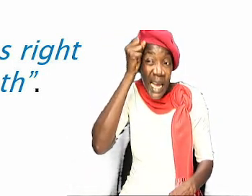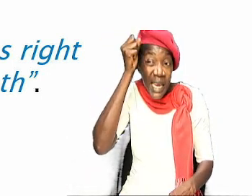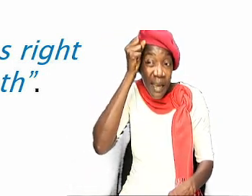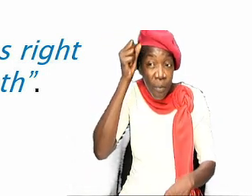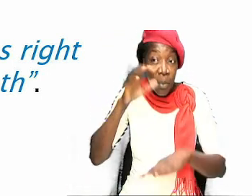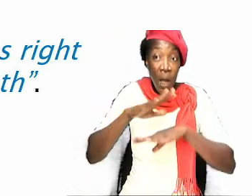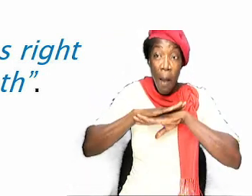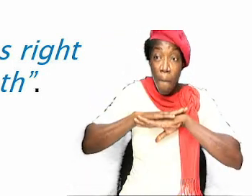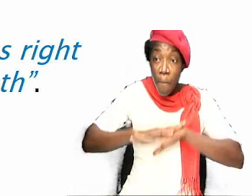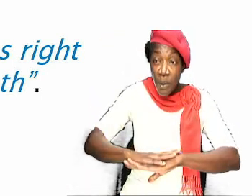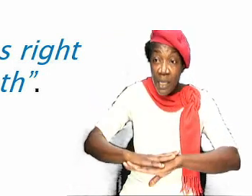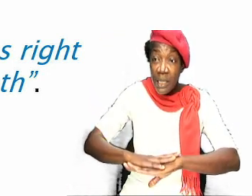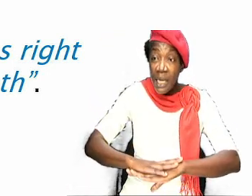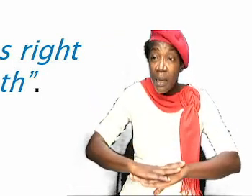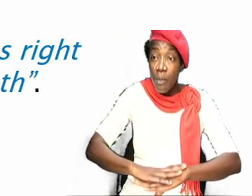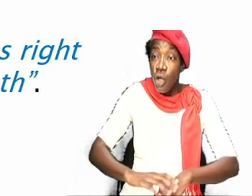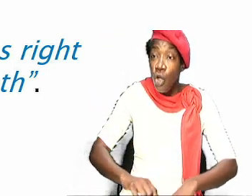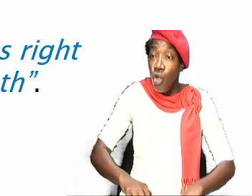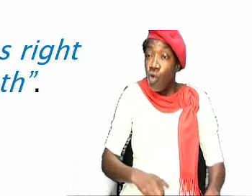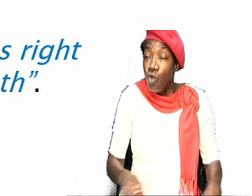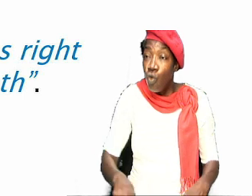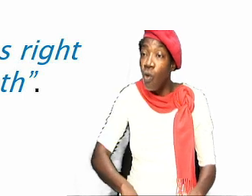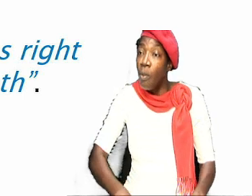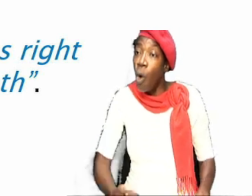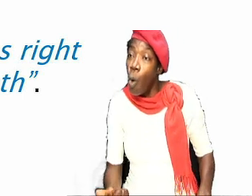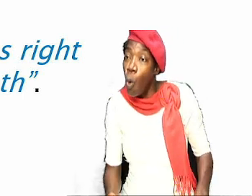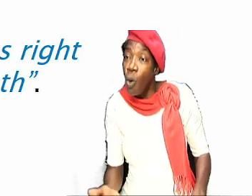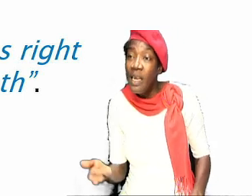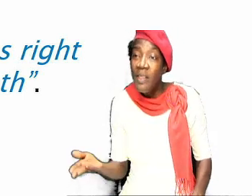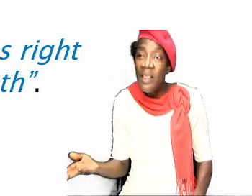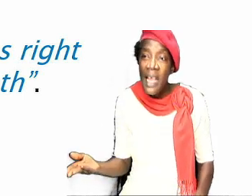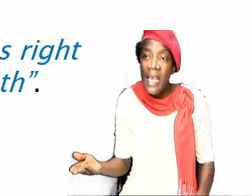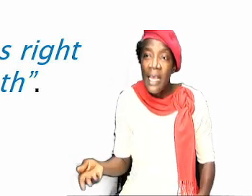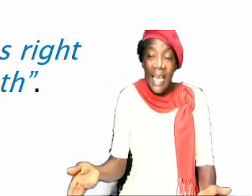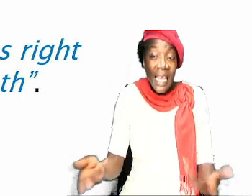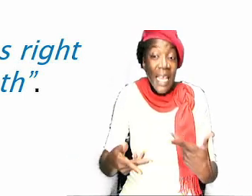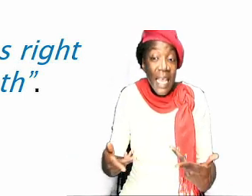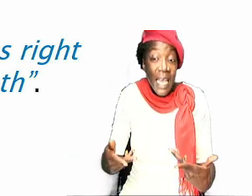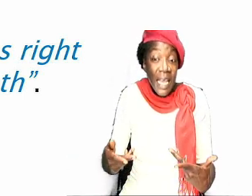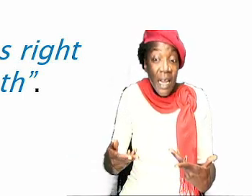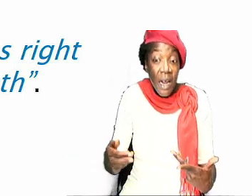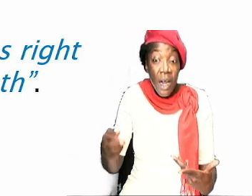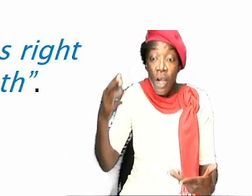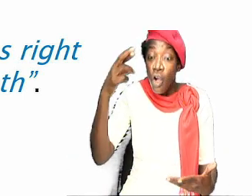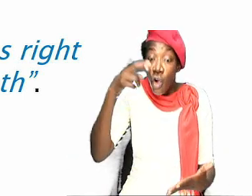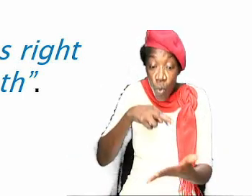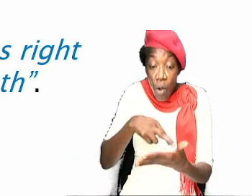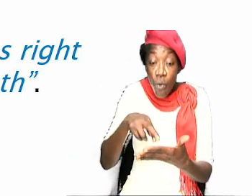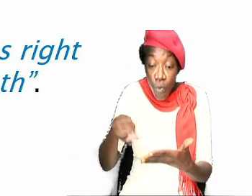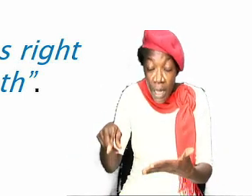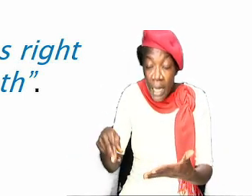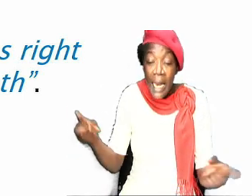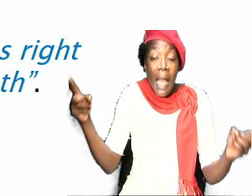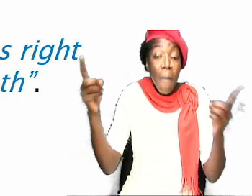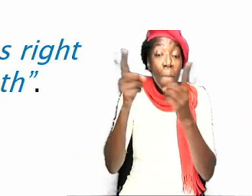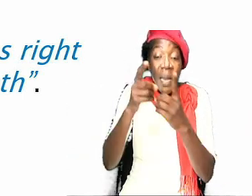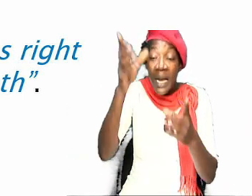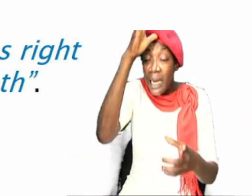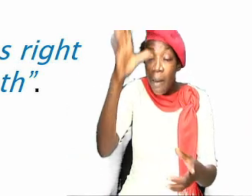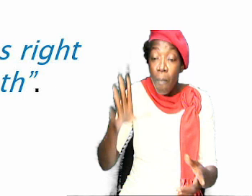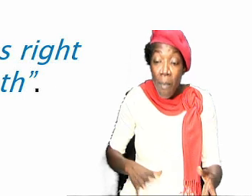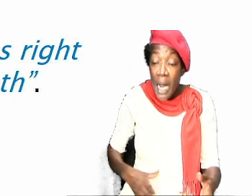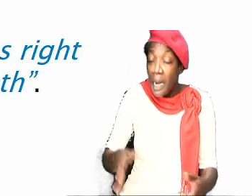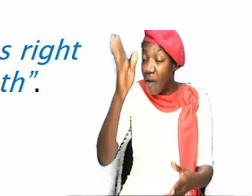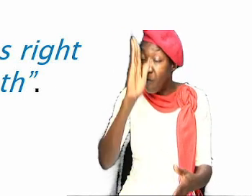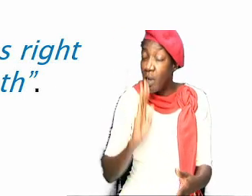pressing to do his own thing, right? And here we read now where he met the man of God. The man of God came